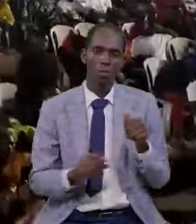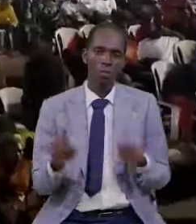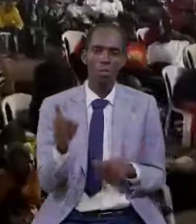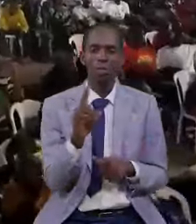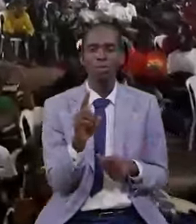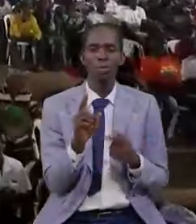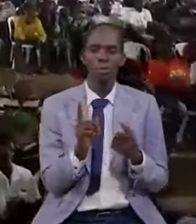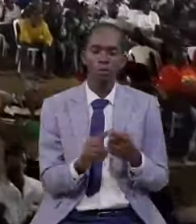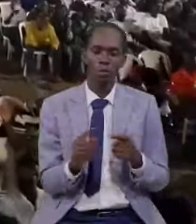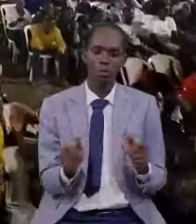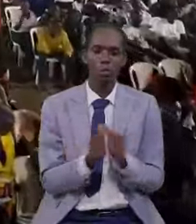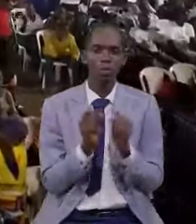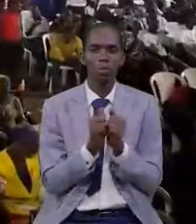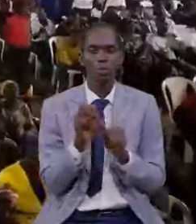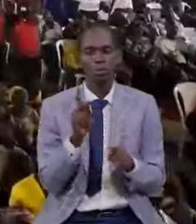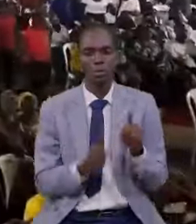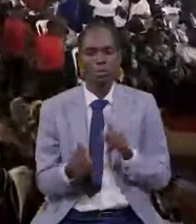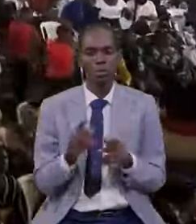towards the back,